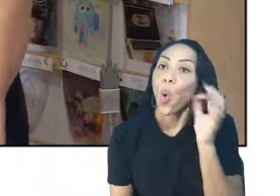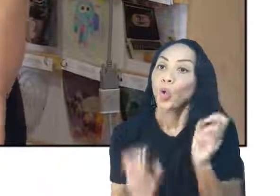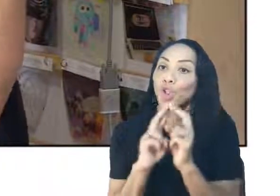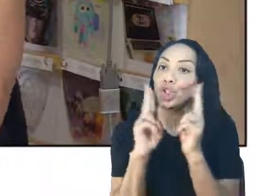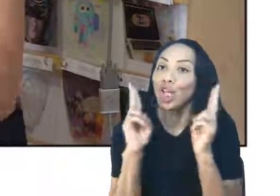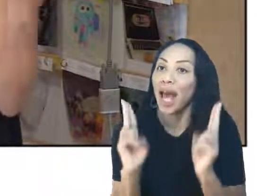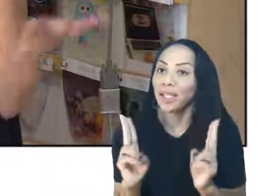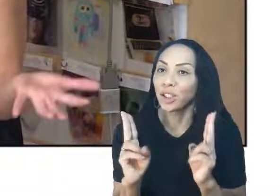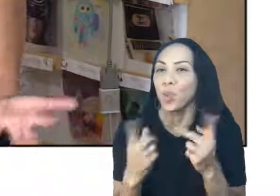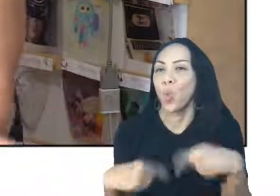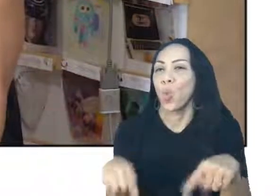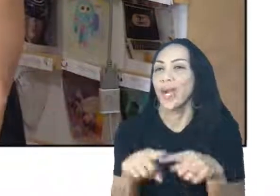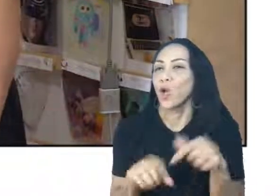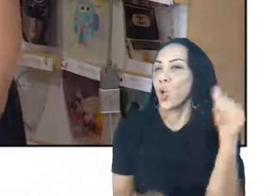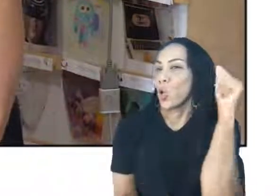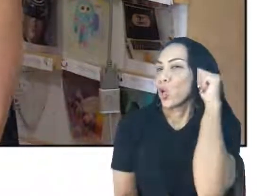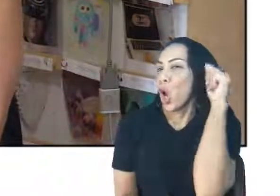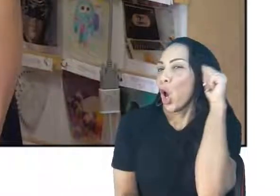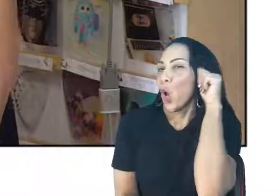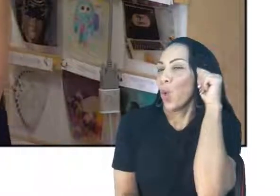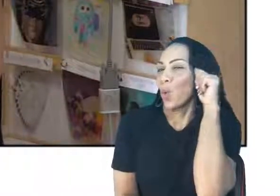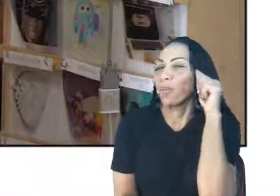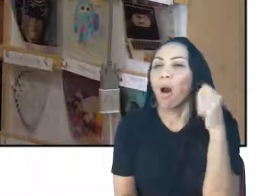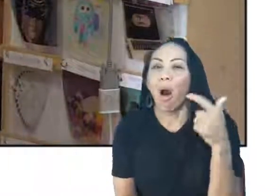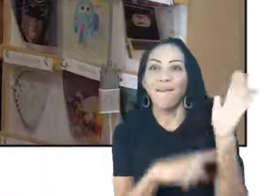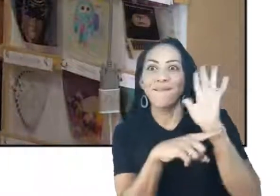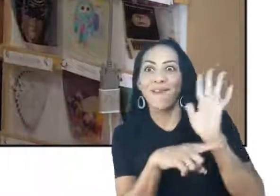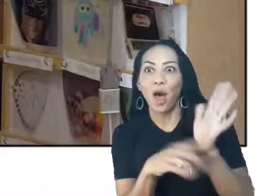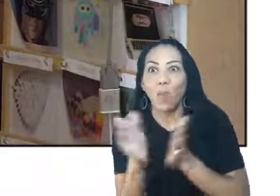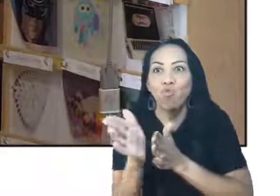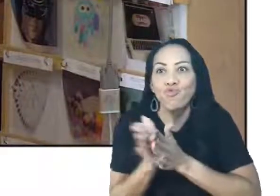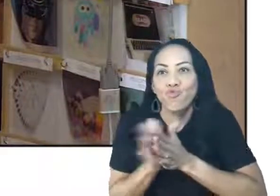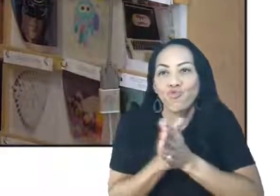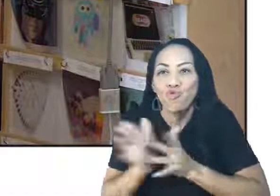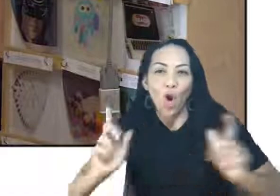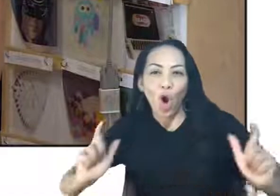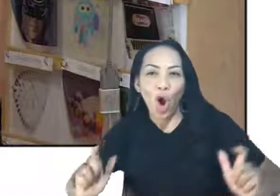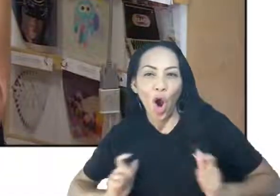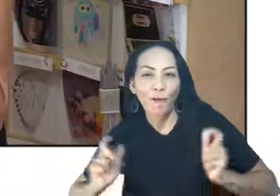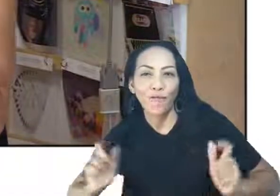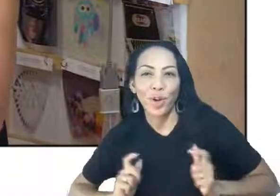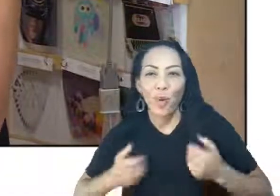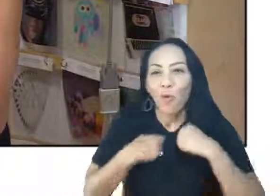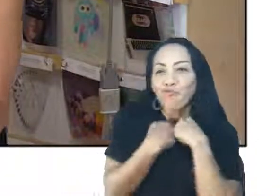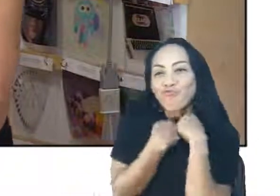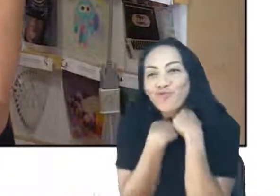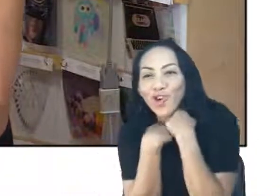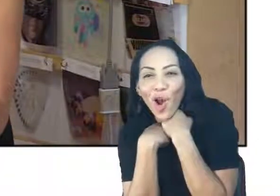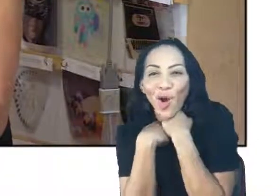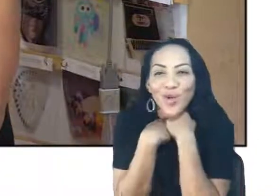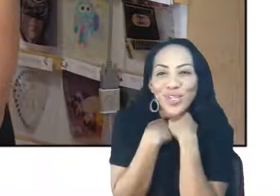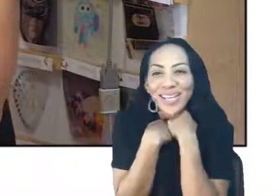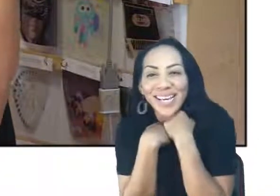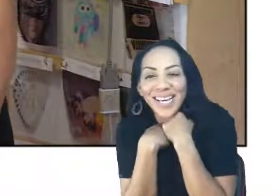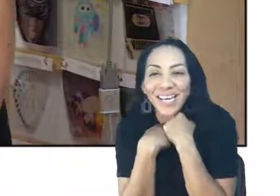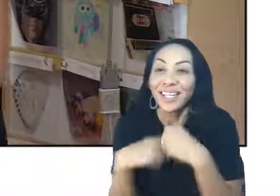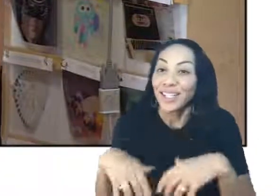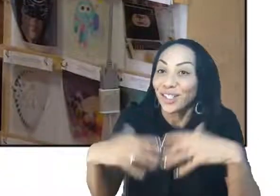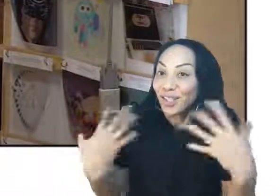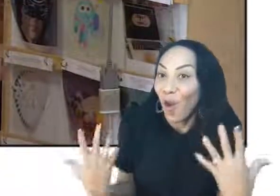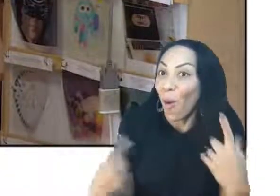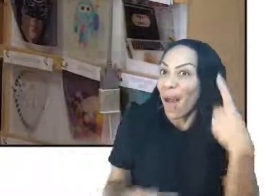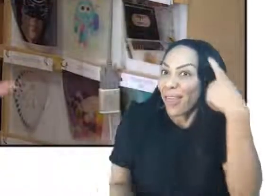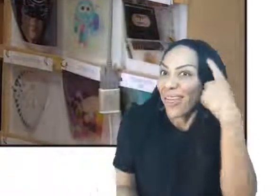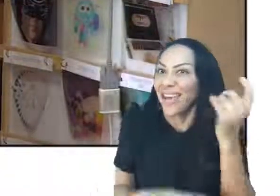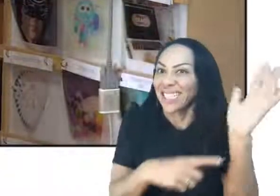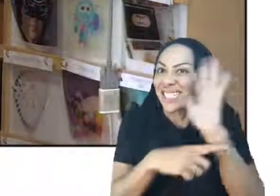watch a movie. Like, we all do that at home. So I think it works really well. Horizontal cinema works really well here.